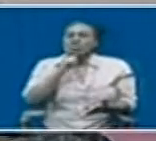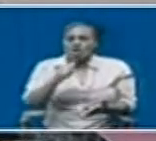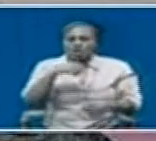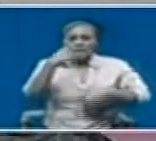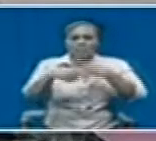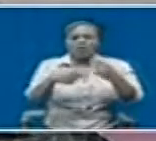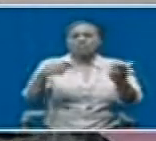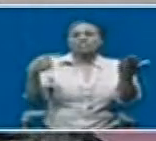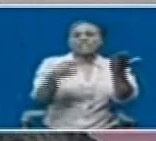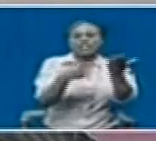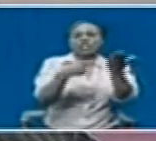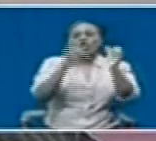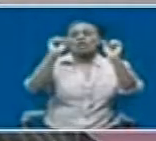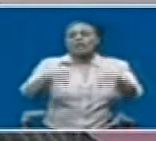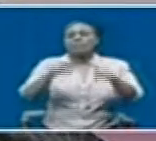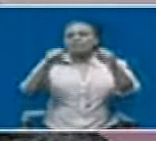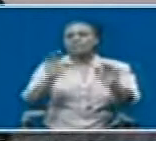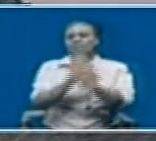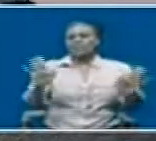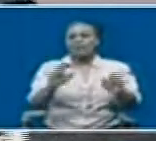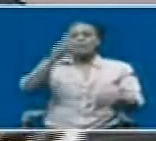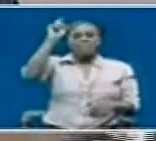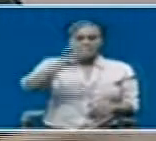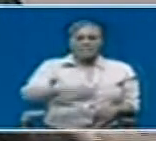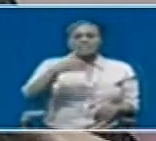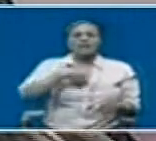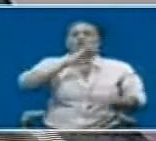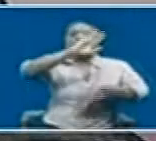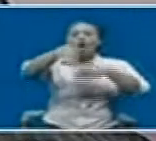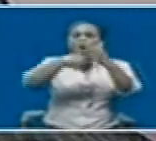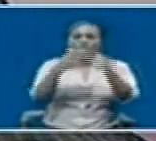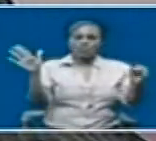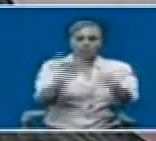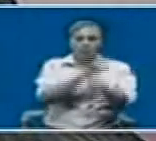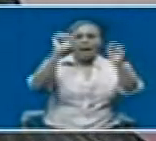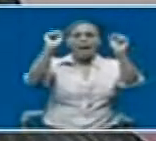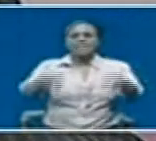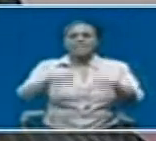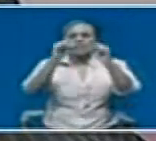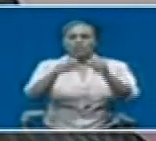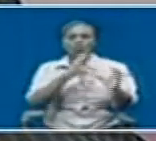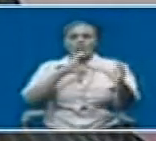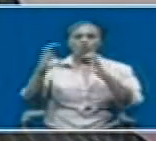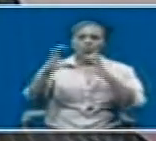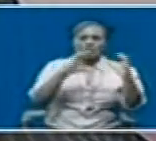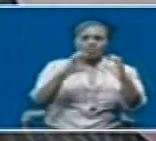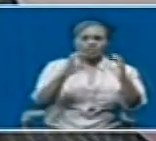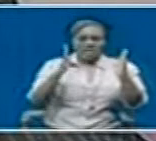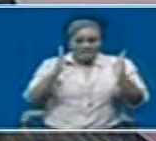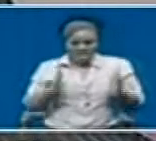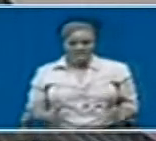your technical capability only. You have to have an all-round ability to communicate